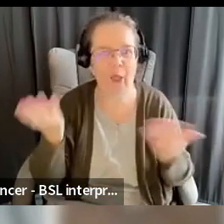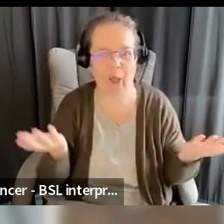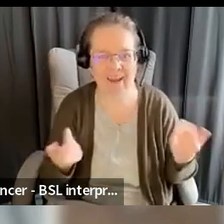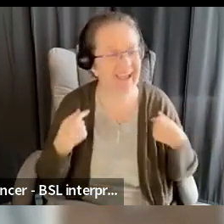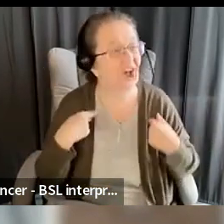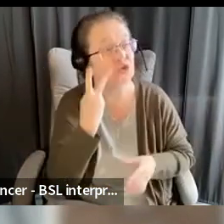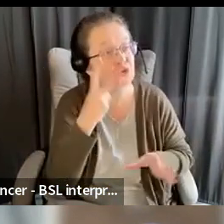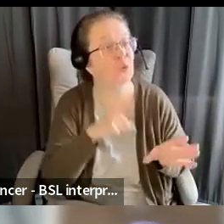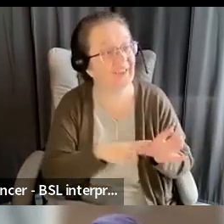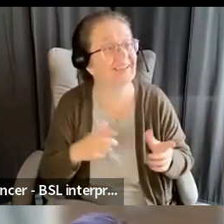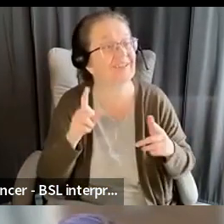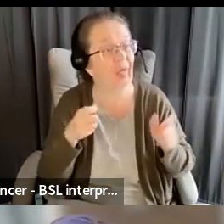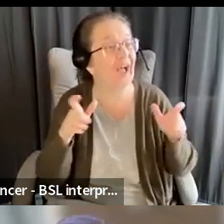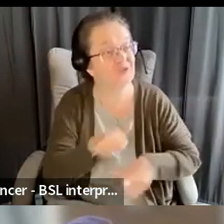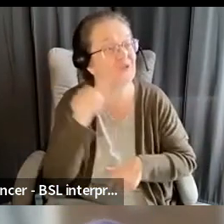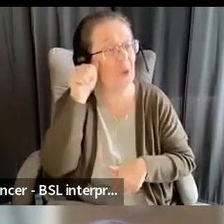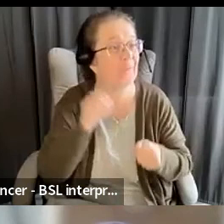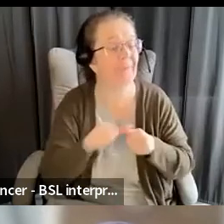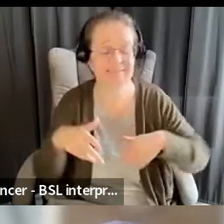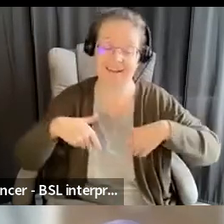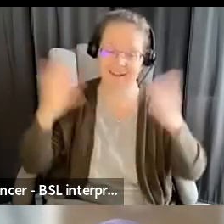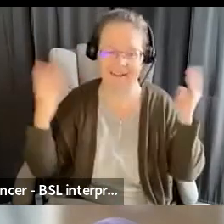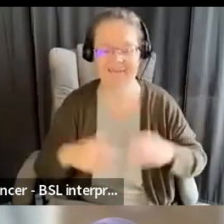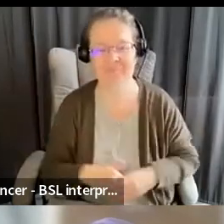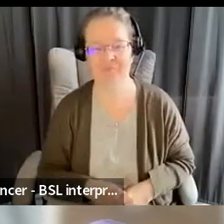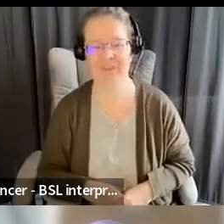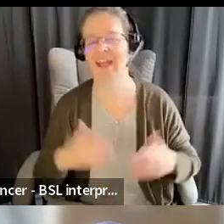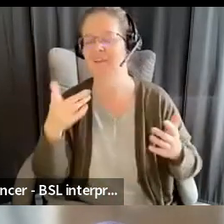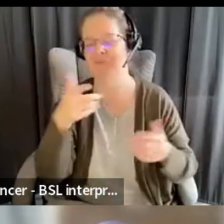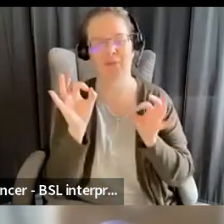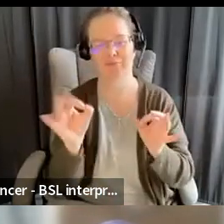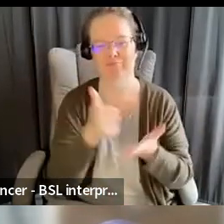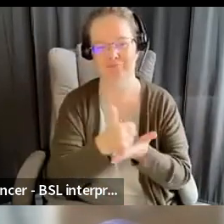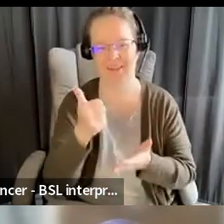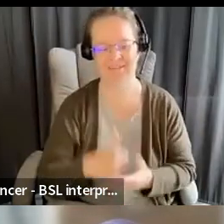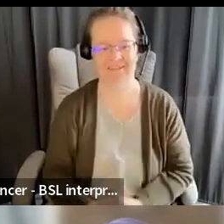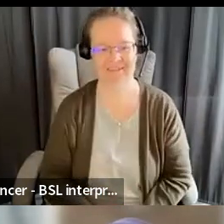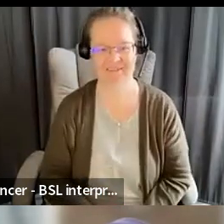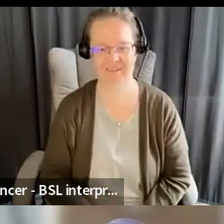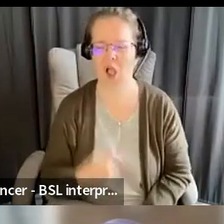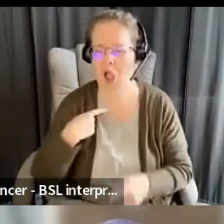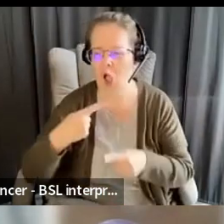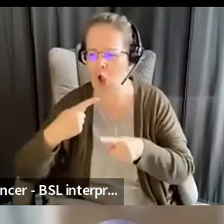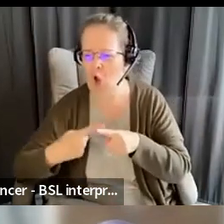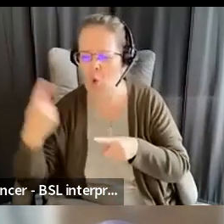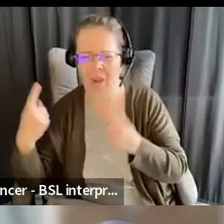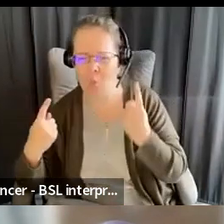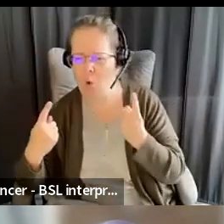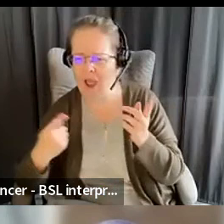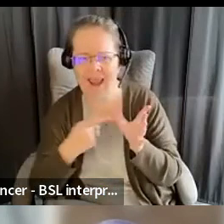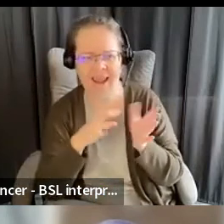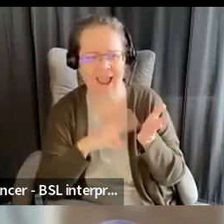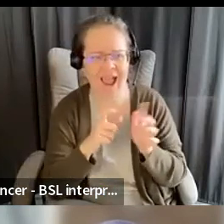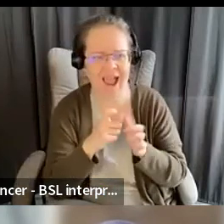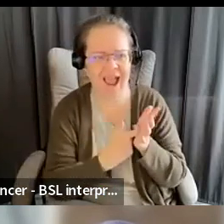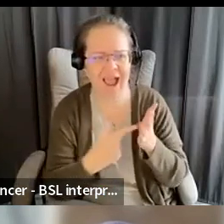working online for ages and ages. That's brilliant. Just a quick one. Andrew, I think your chat